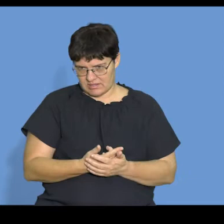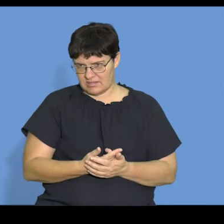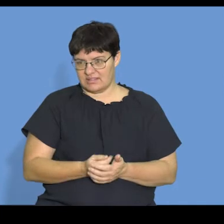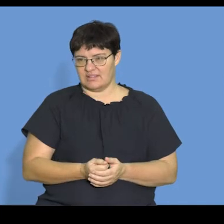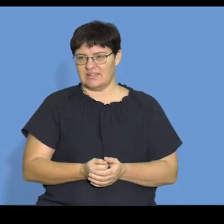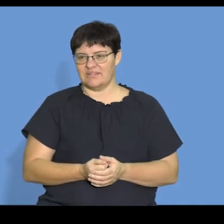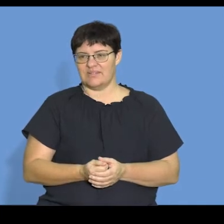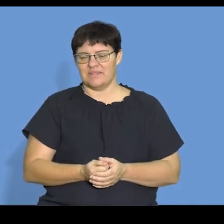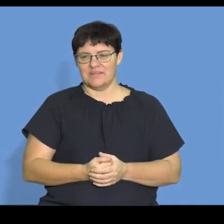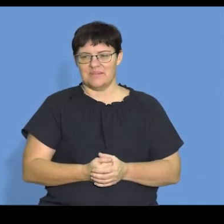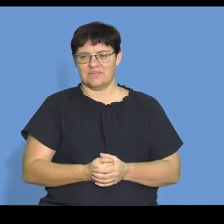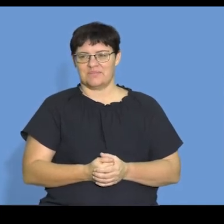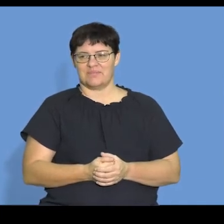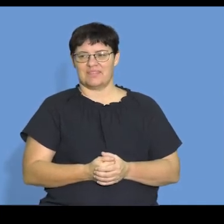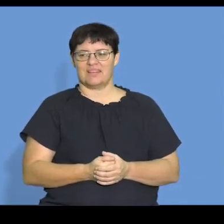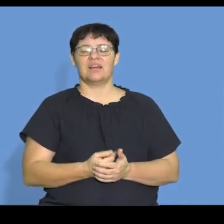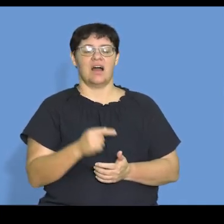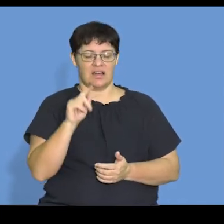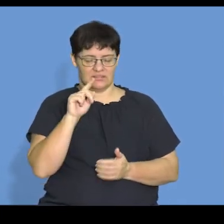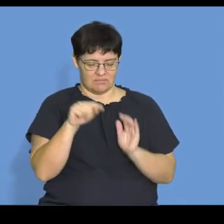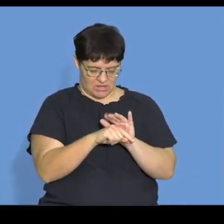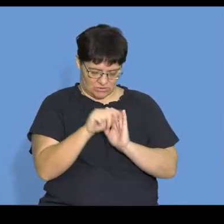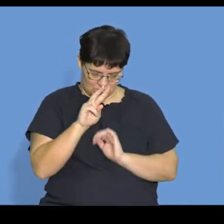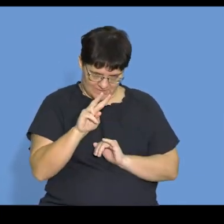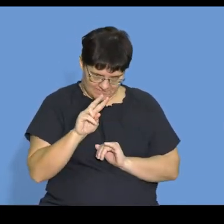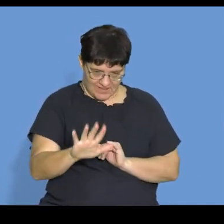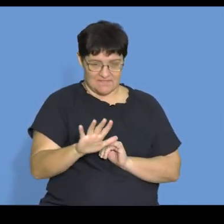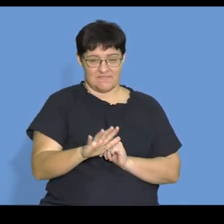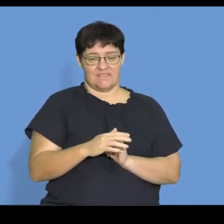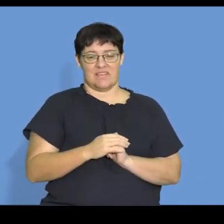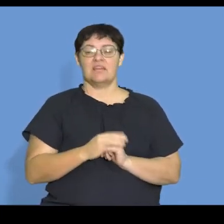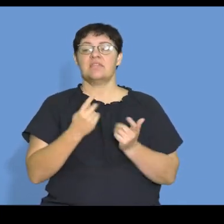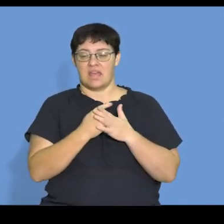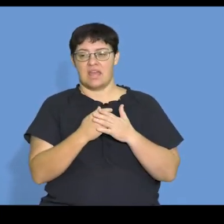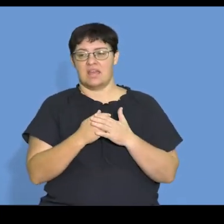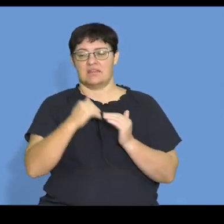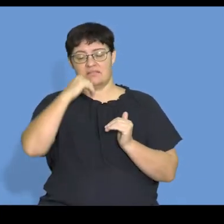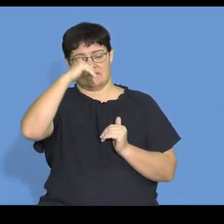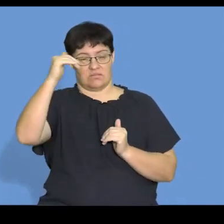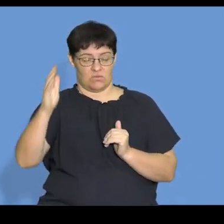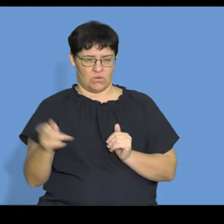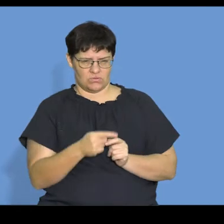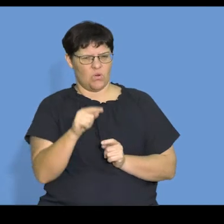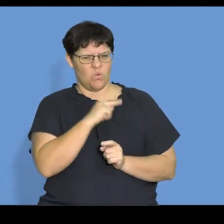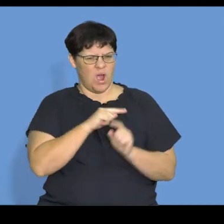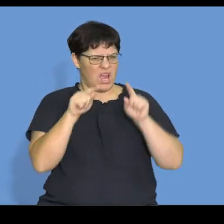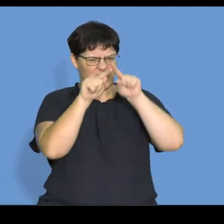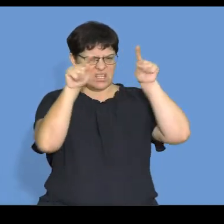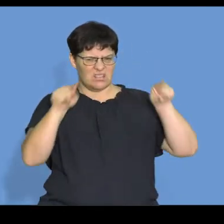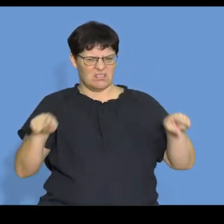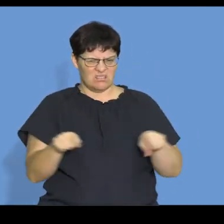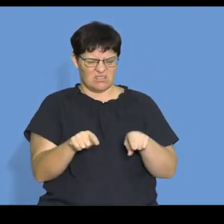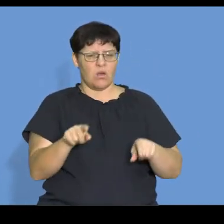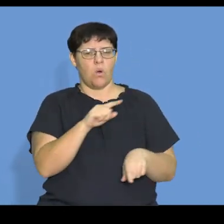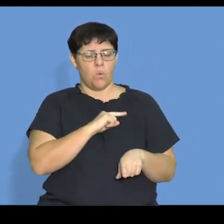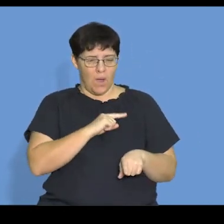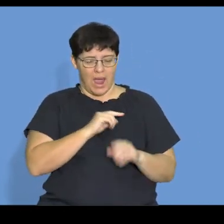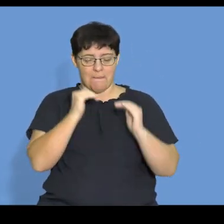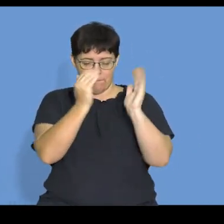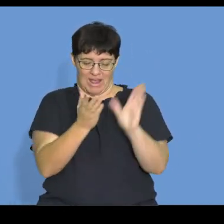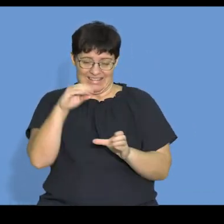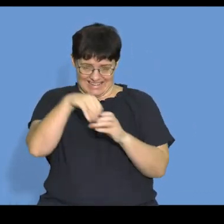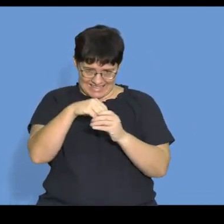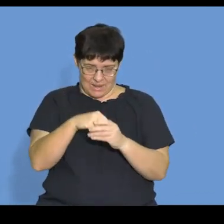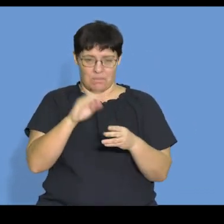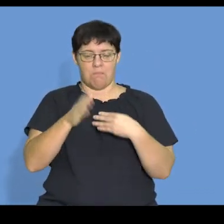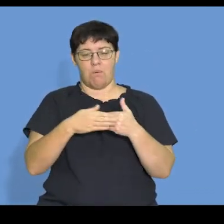writing here. 25, right? And then you close the bracket. Why am I using a square bracket? Because I have another bracket